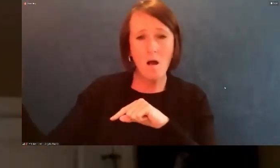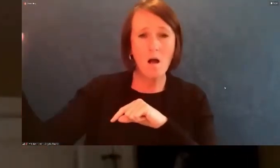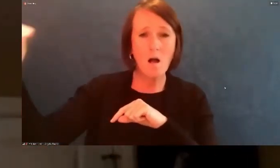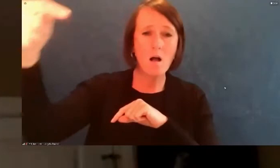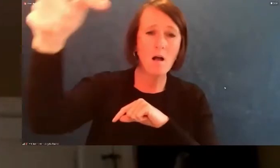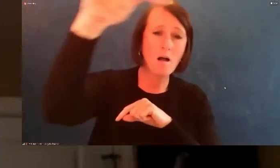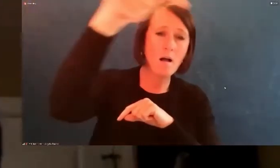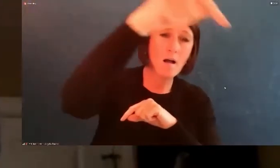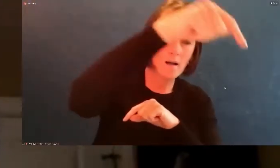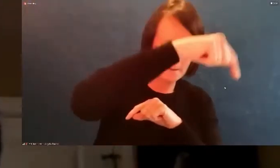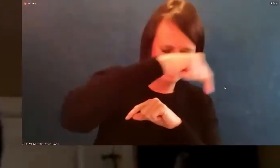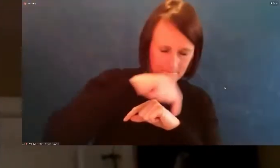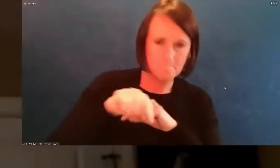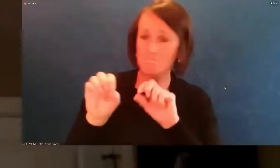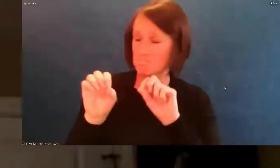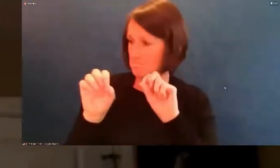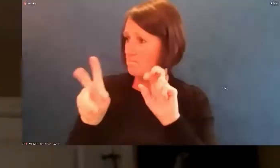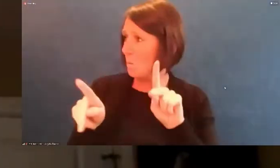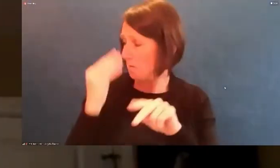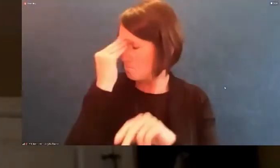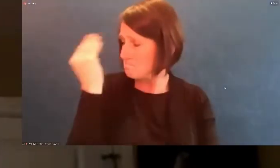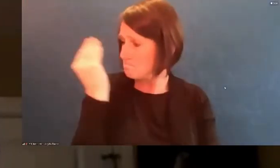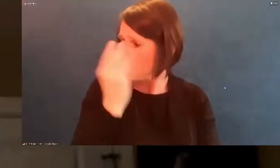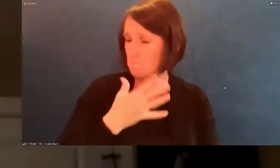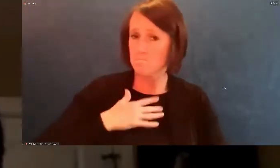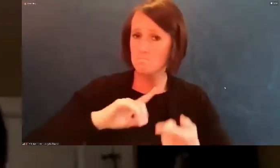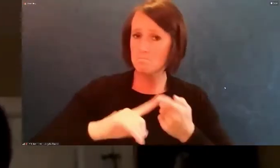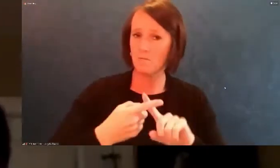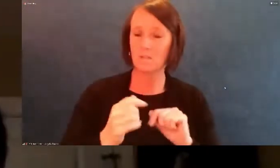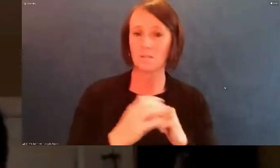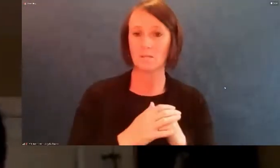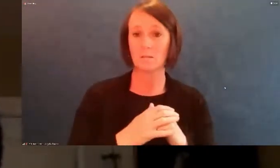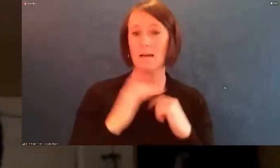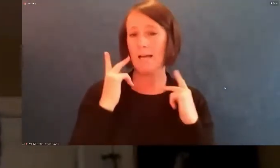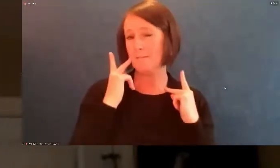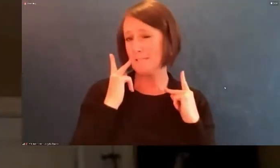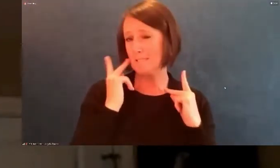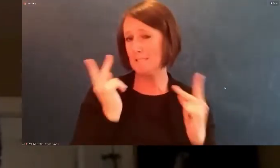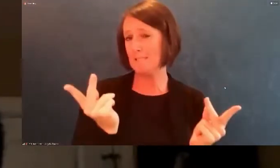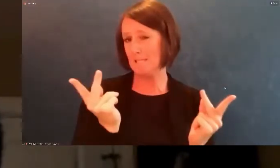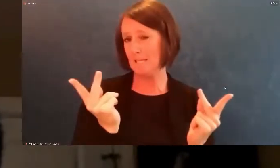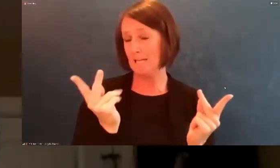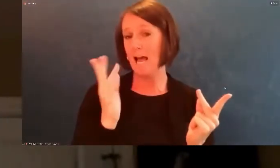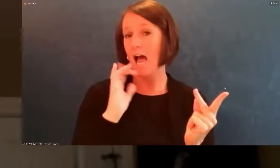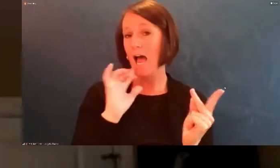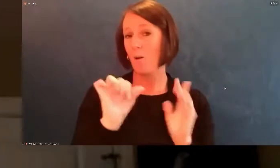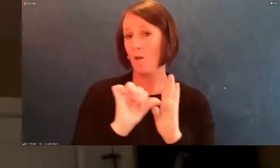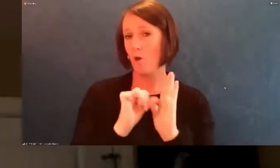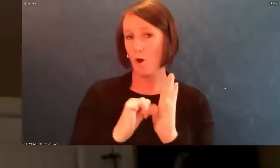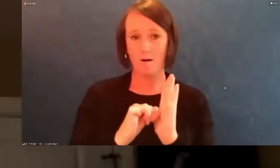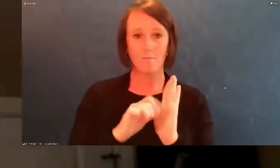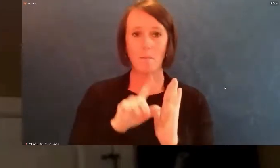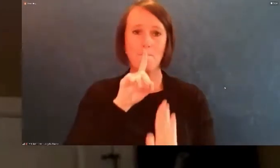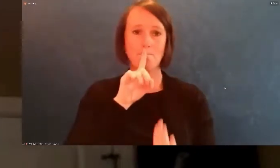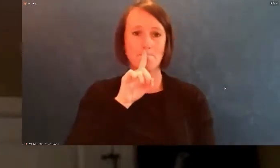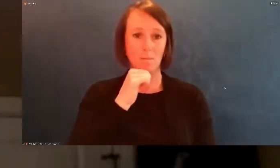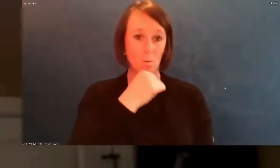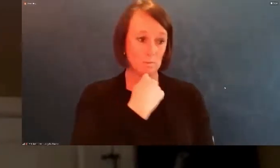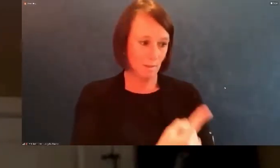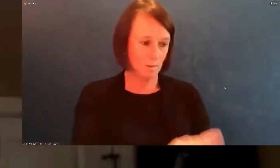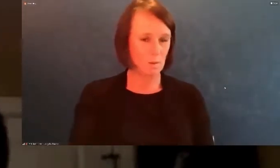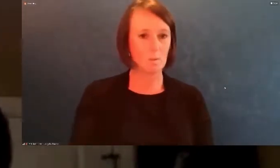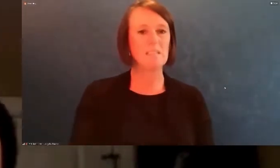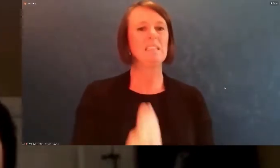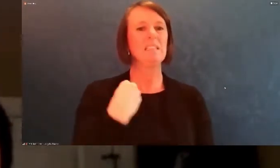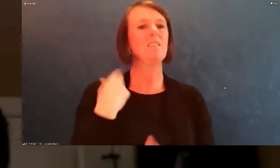came back, he said, okay, Katrina, he says, I've seen what I'm going to carve for you, but I'm not going to tell you. Give me about